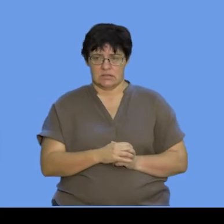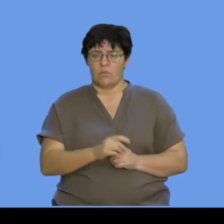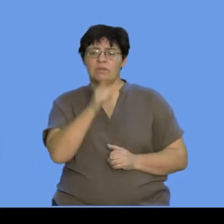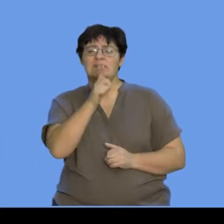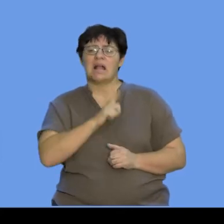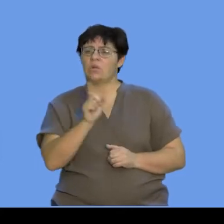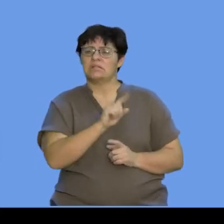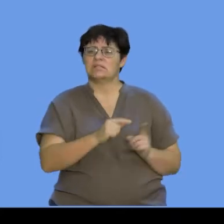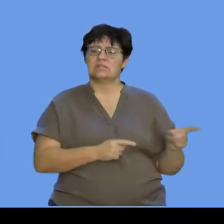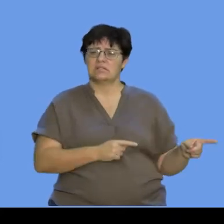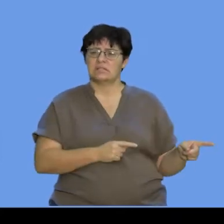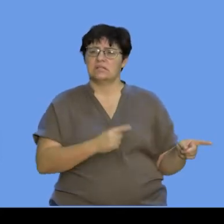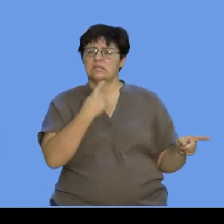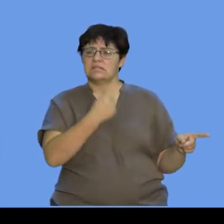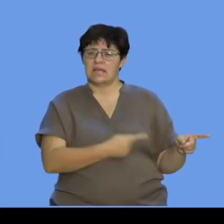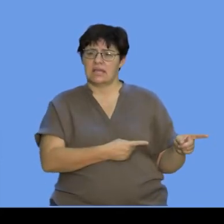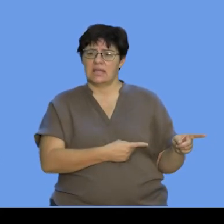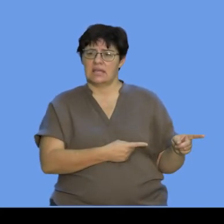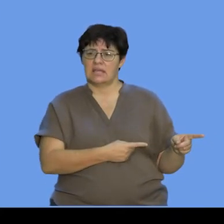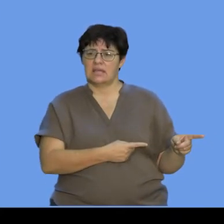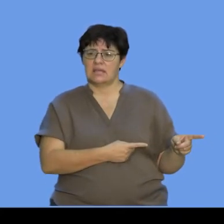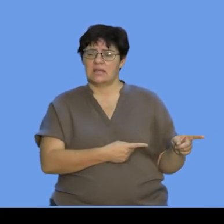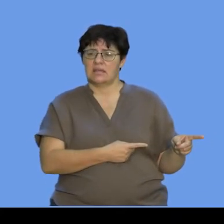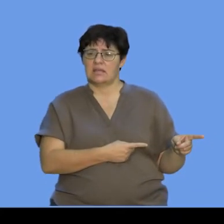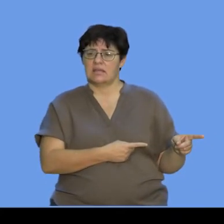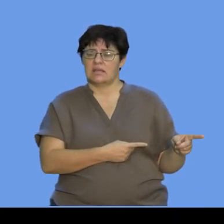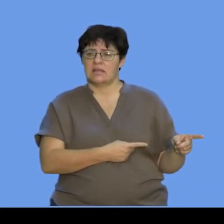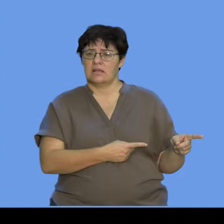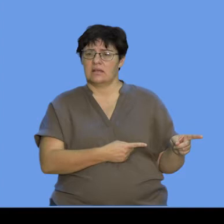But remember, what were we told? We were told that